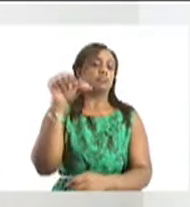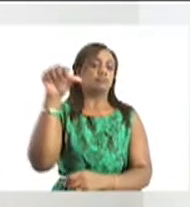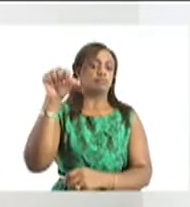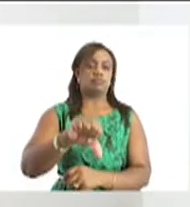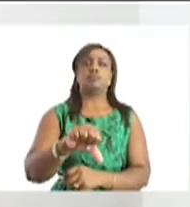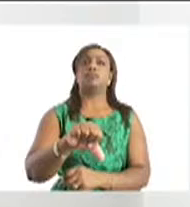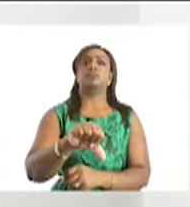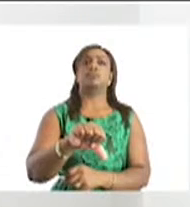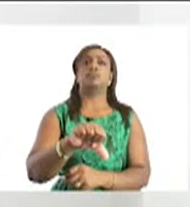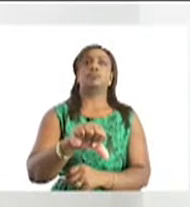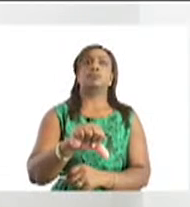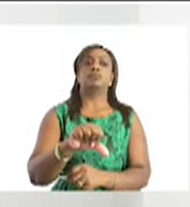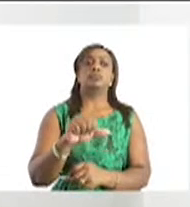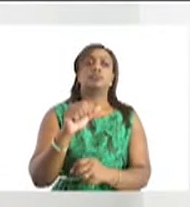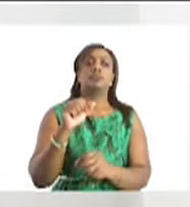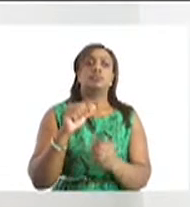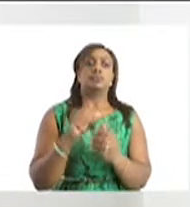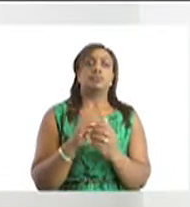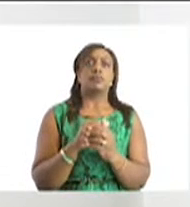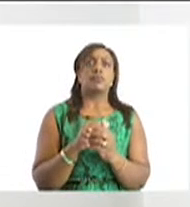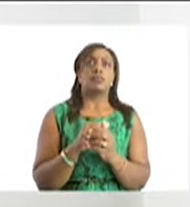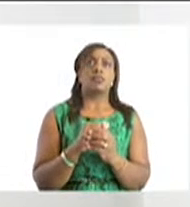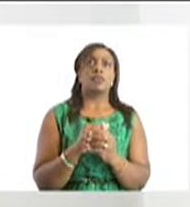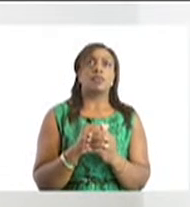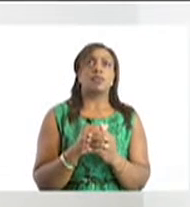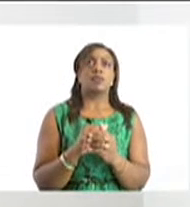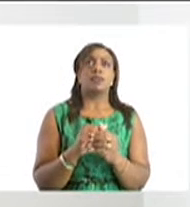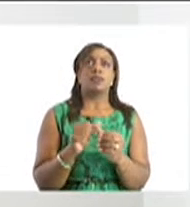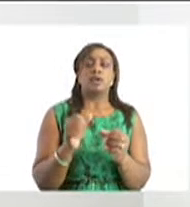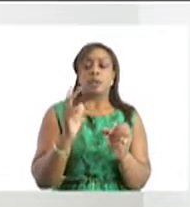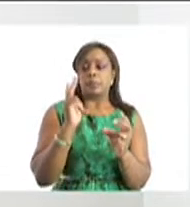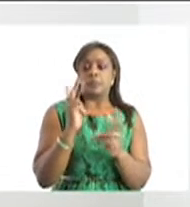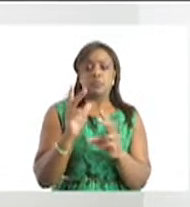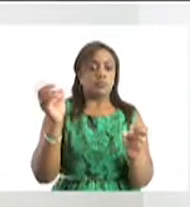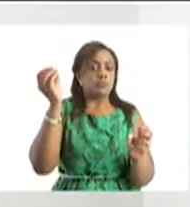together, and the people don't really have